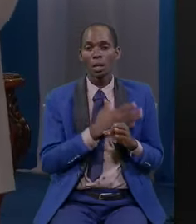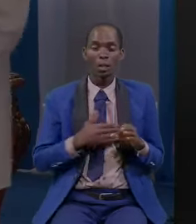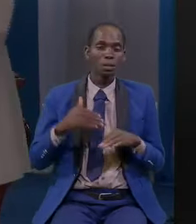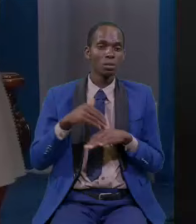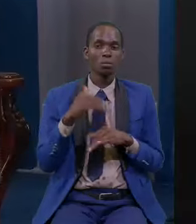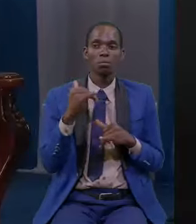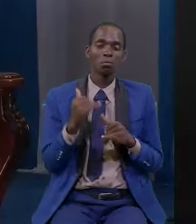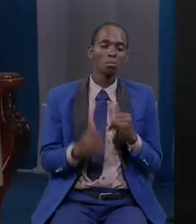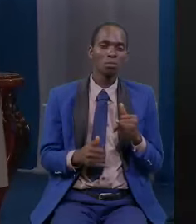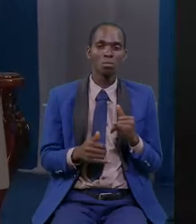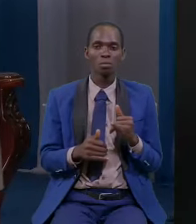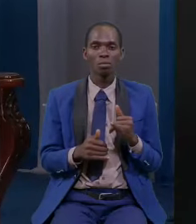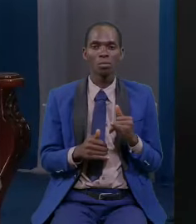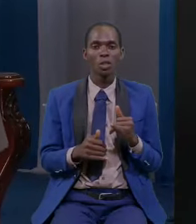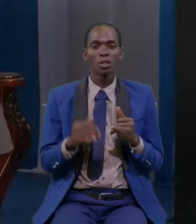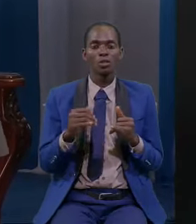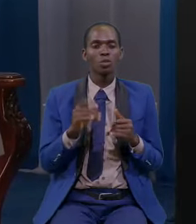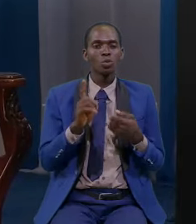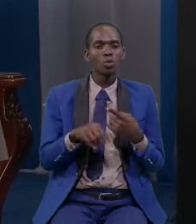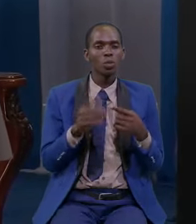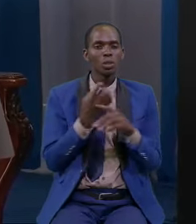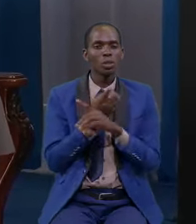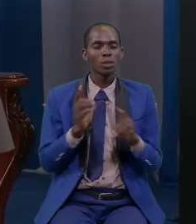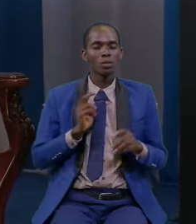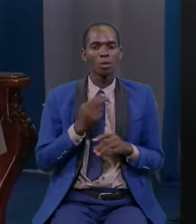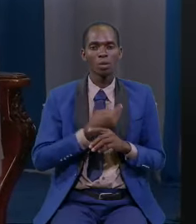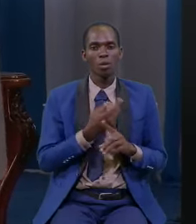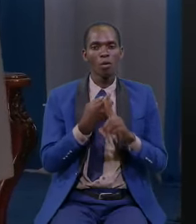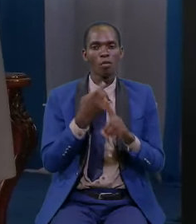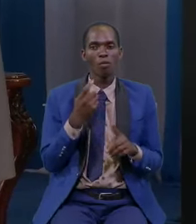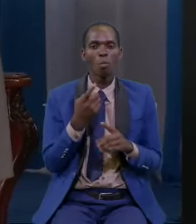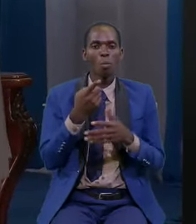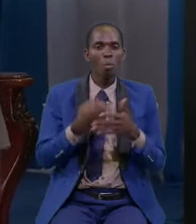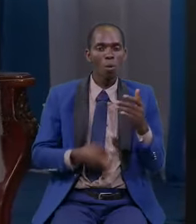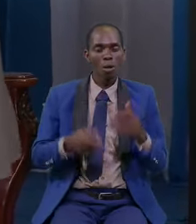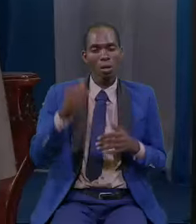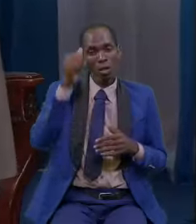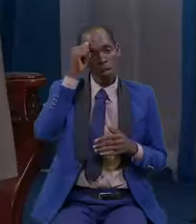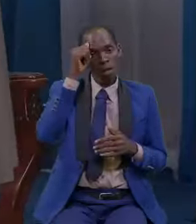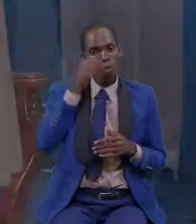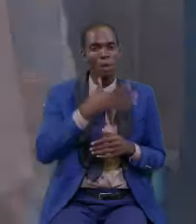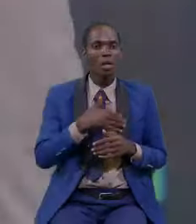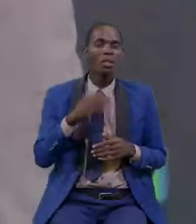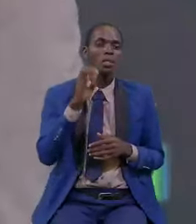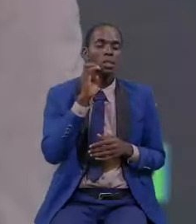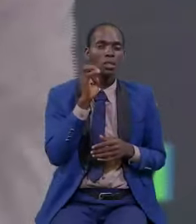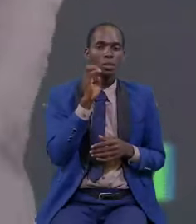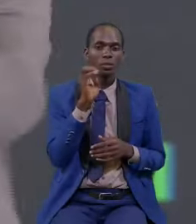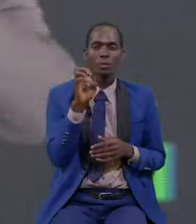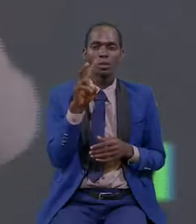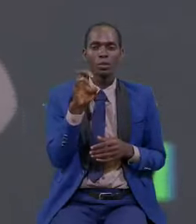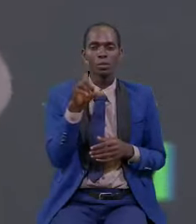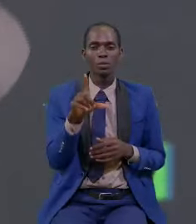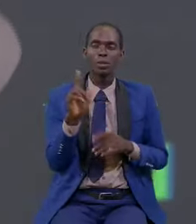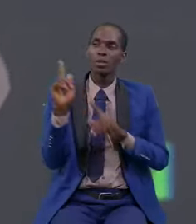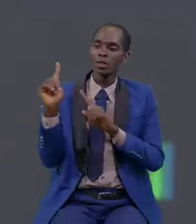effectively to deliver us from what Adam and Eve transmitted unto us